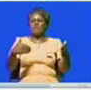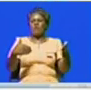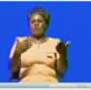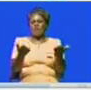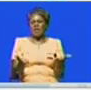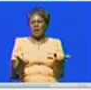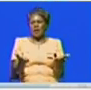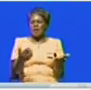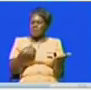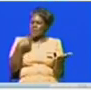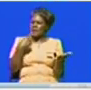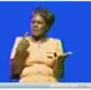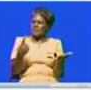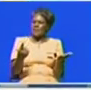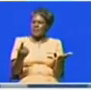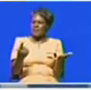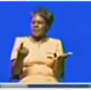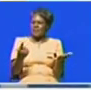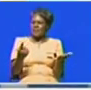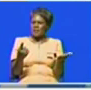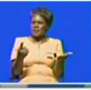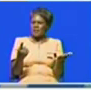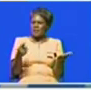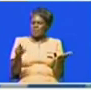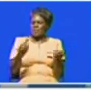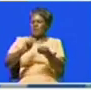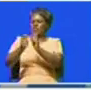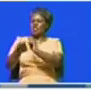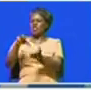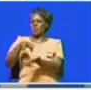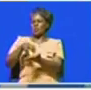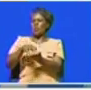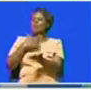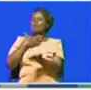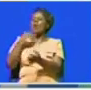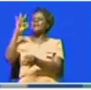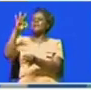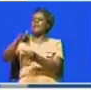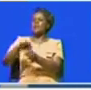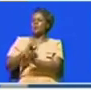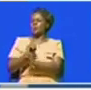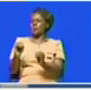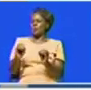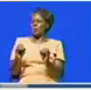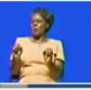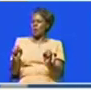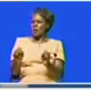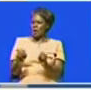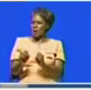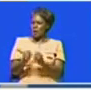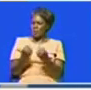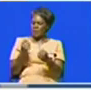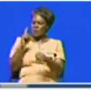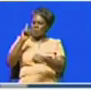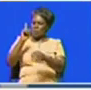there. So that's why I'm saying that they are moving goalposts because they do not want to go into the elections. What would happen once we